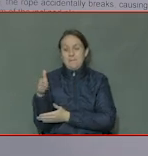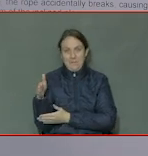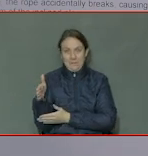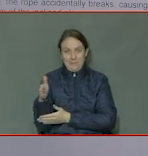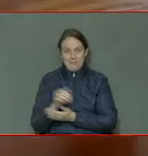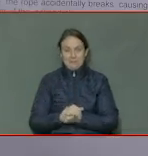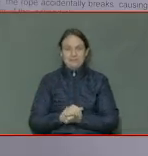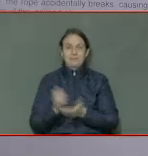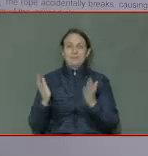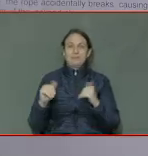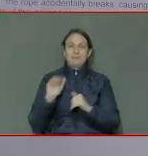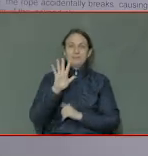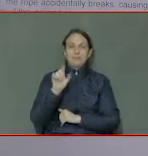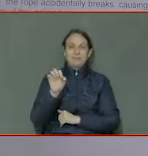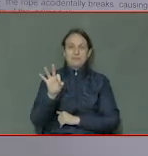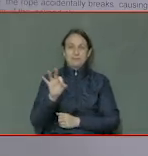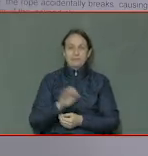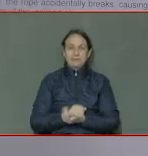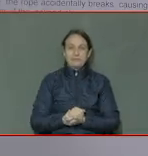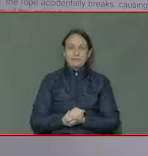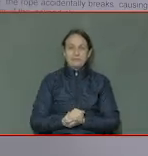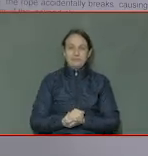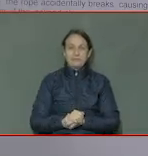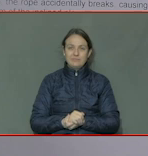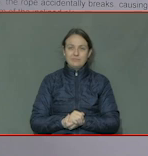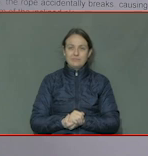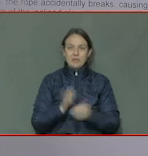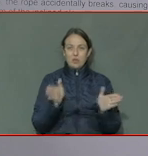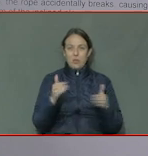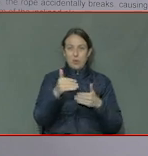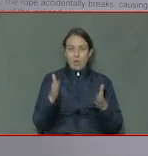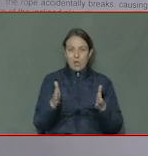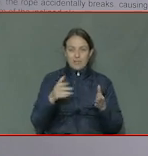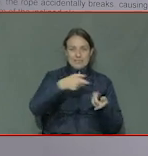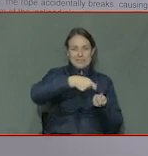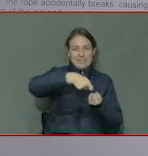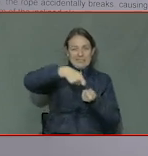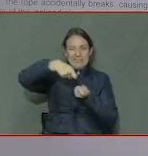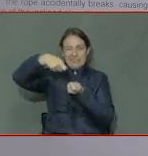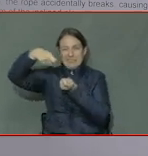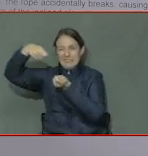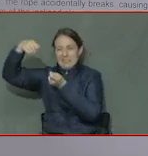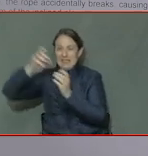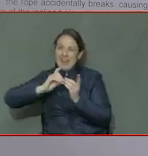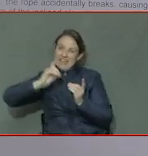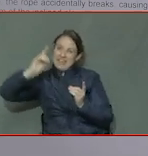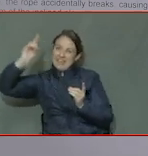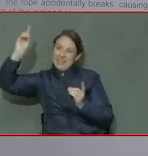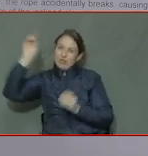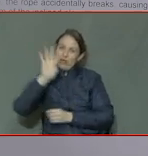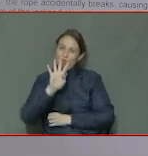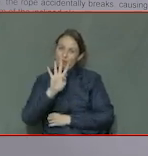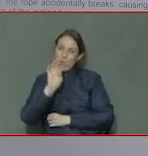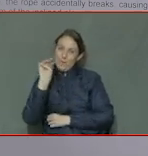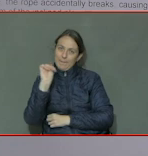Okay, 5.3. The box is pulled up over a distance of 4 meters along the